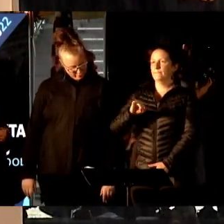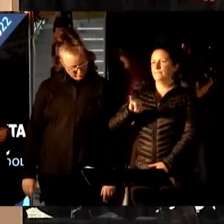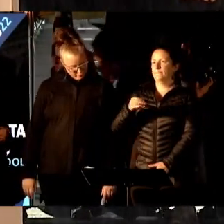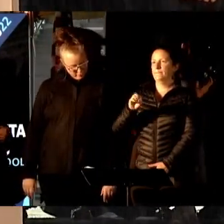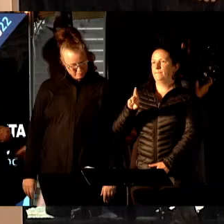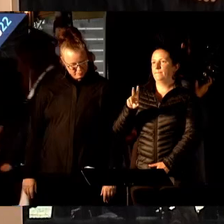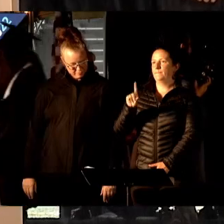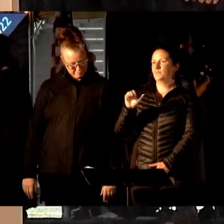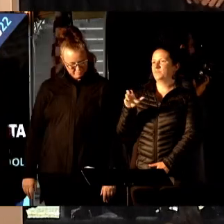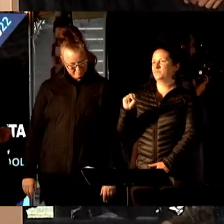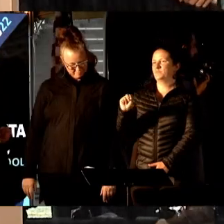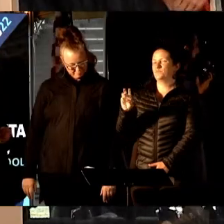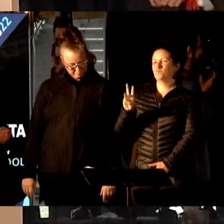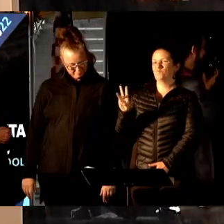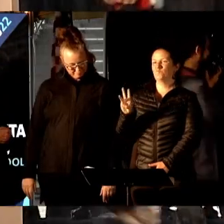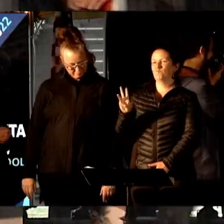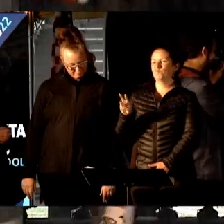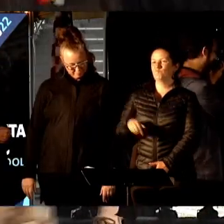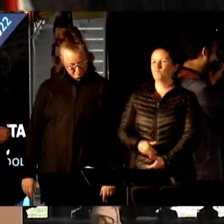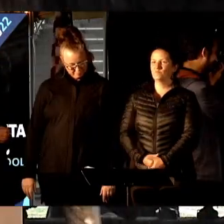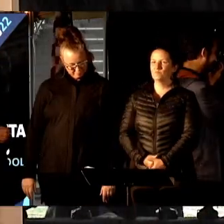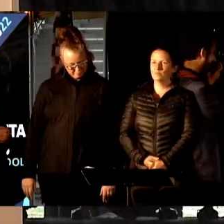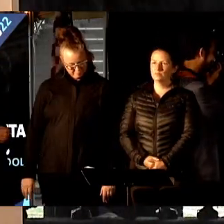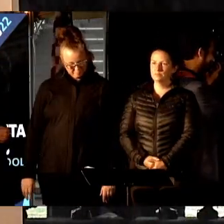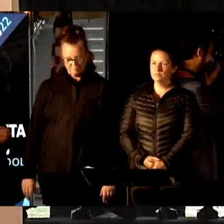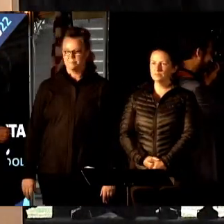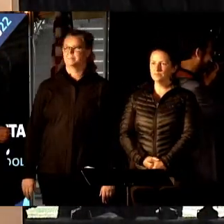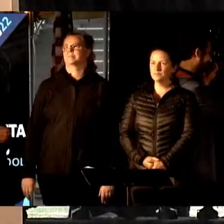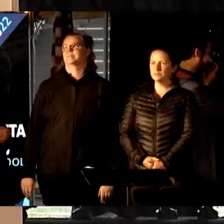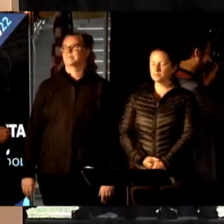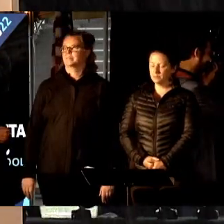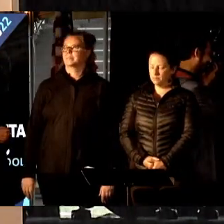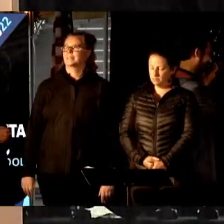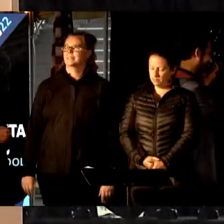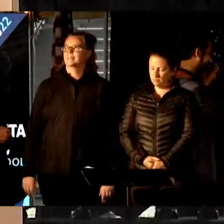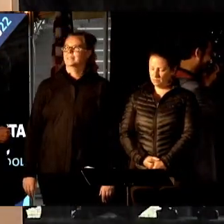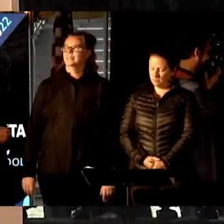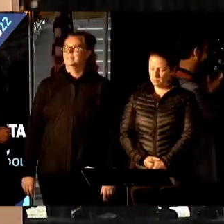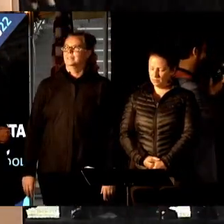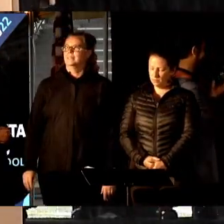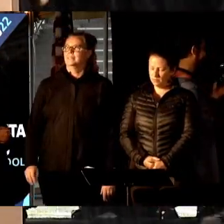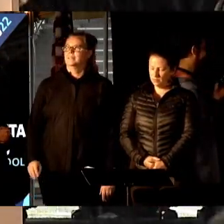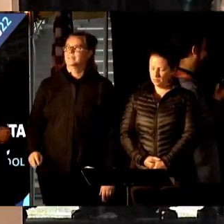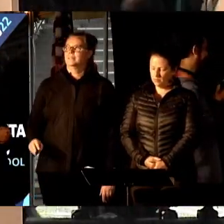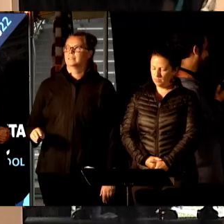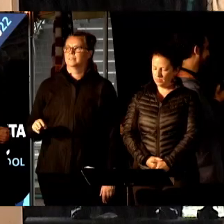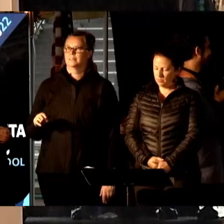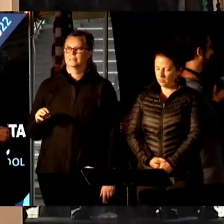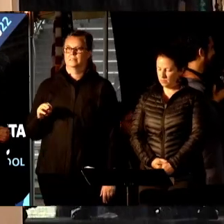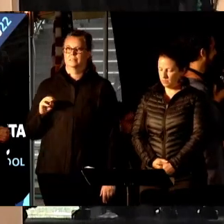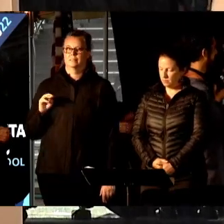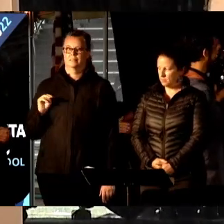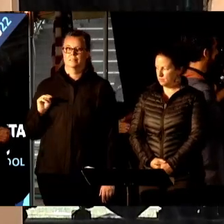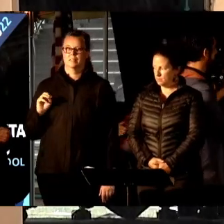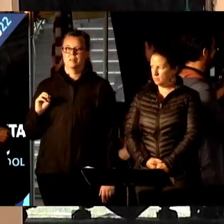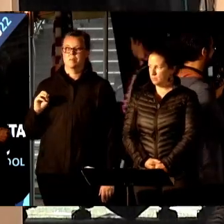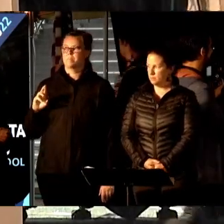Jordan Watson.